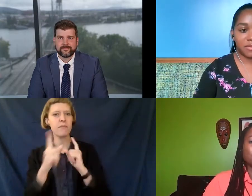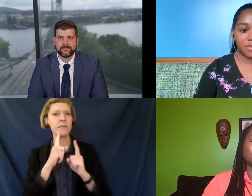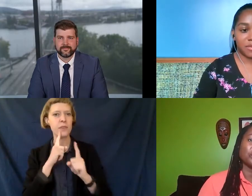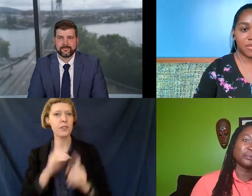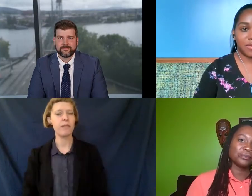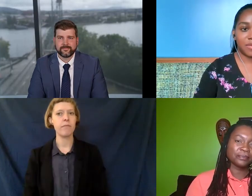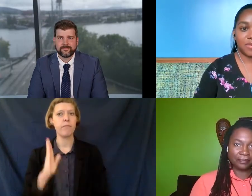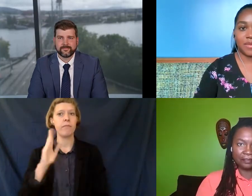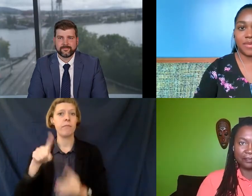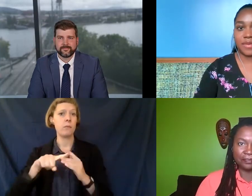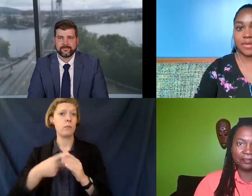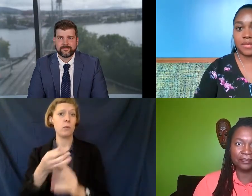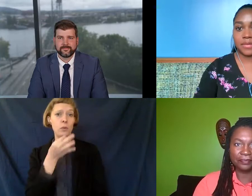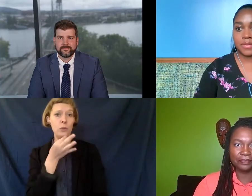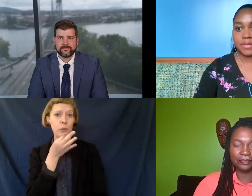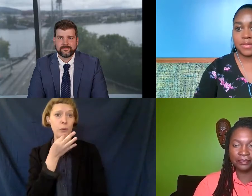momentarily.